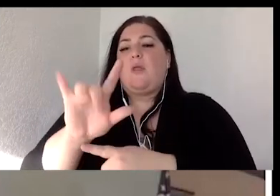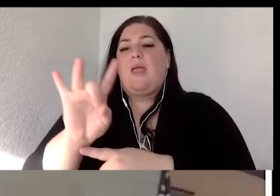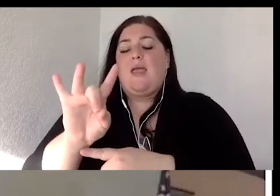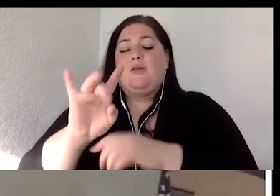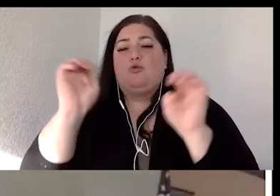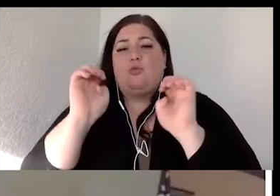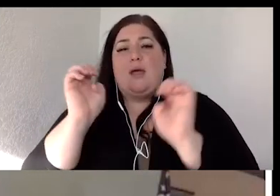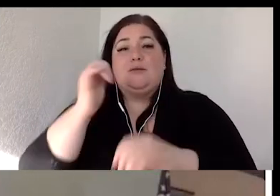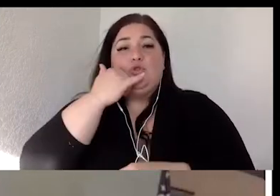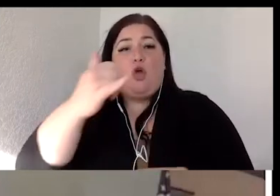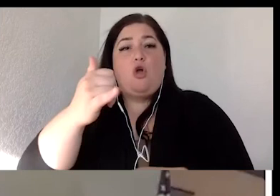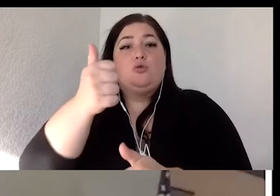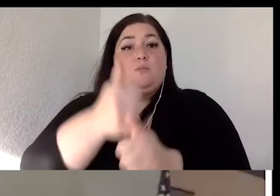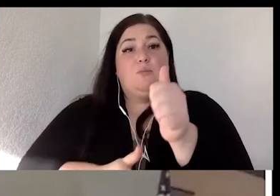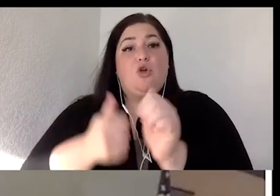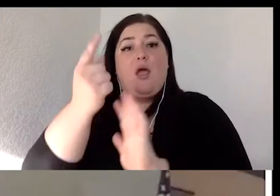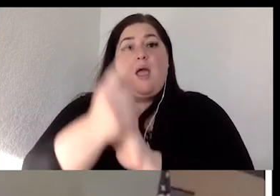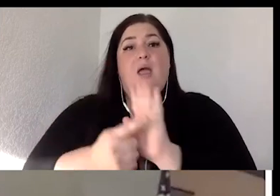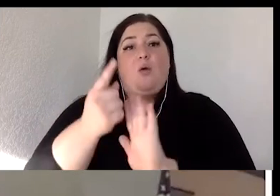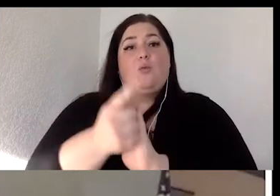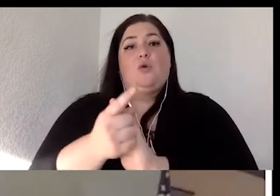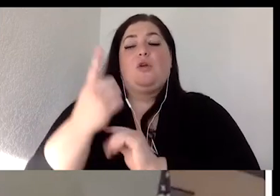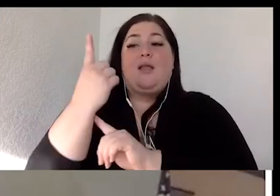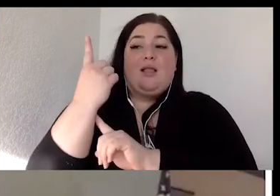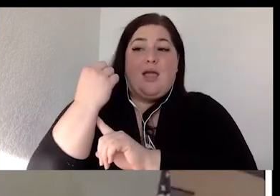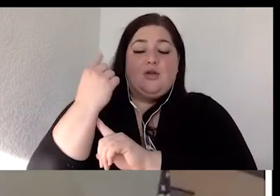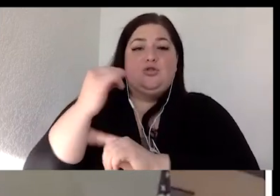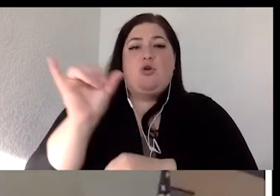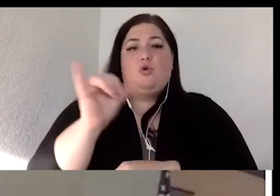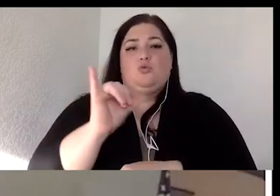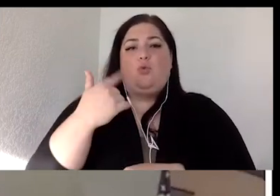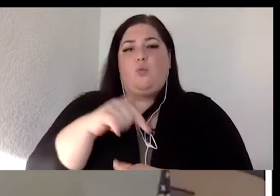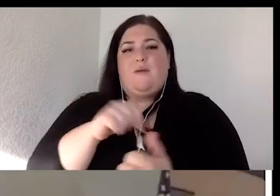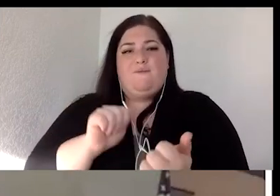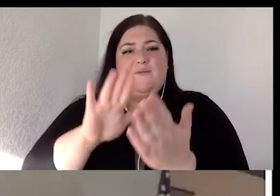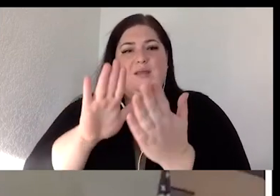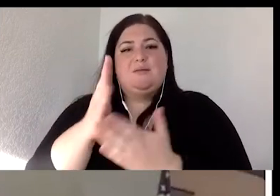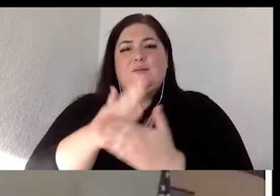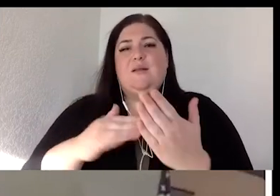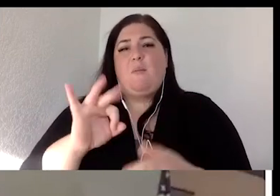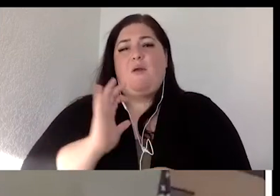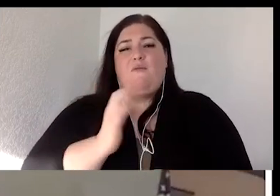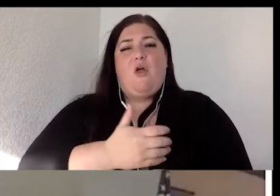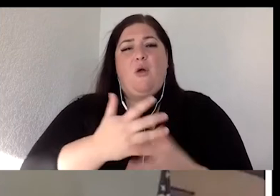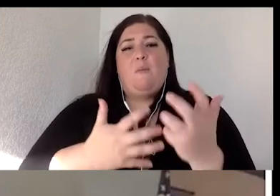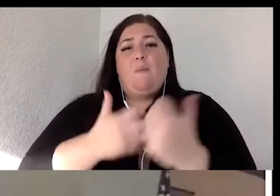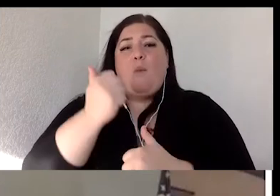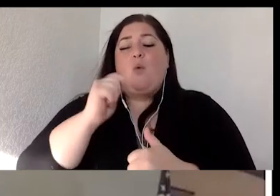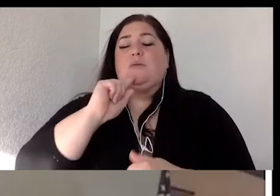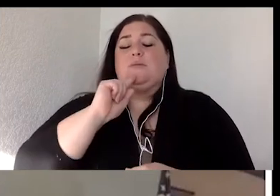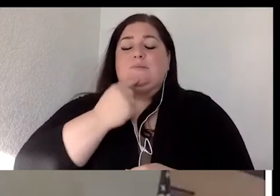per hour. Last year, we also faced some of our most drastic funding